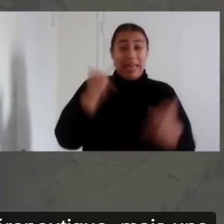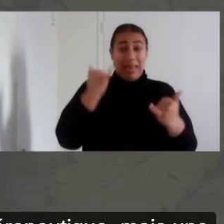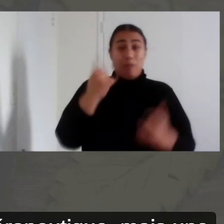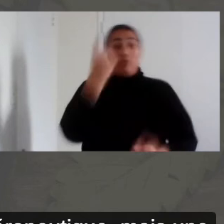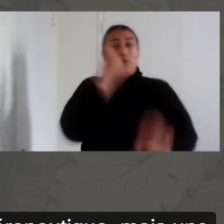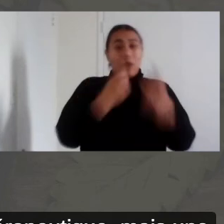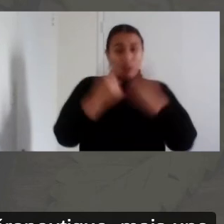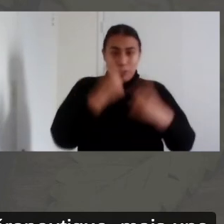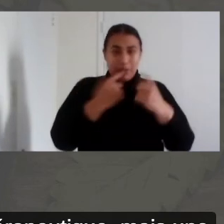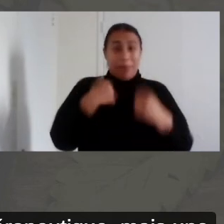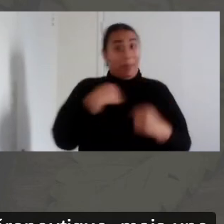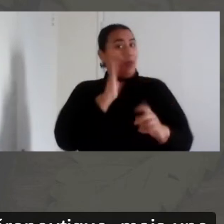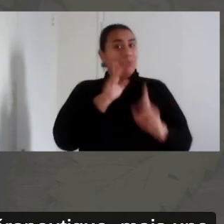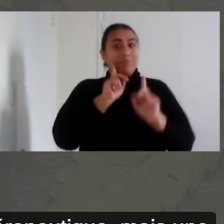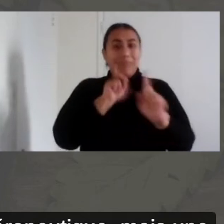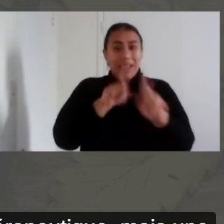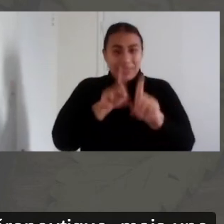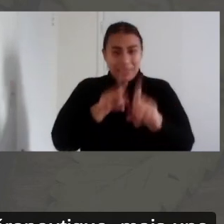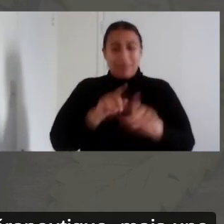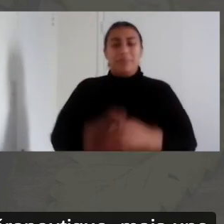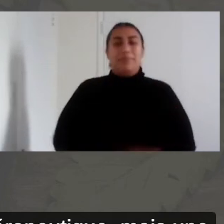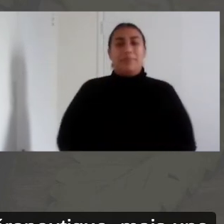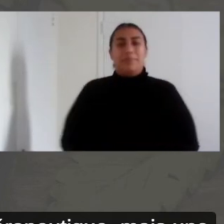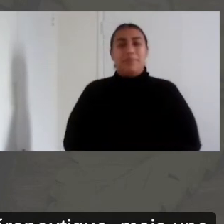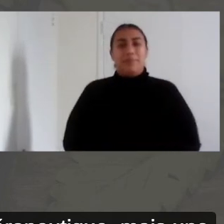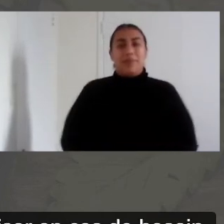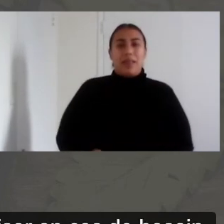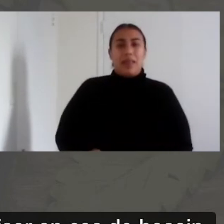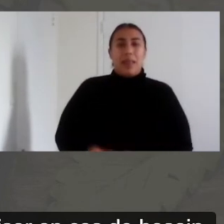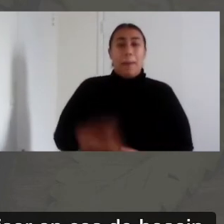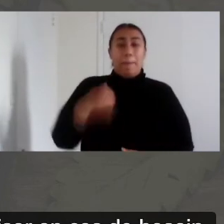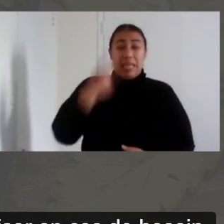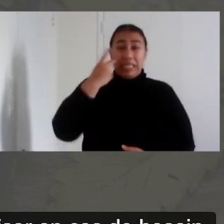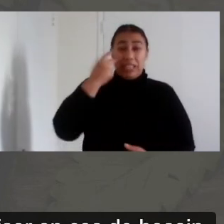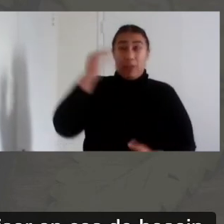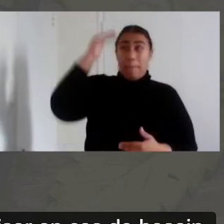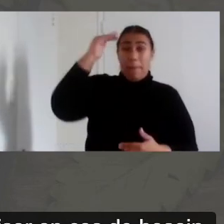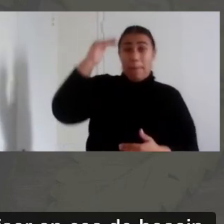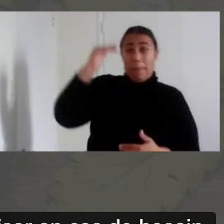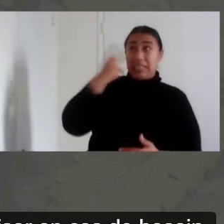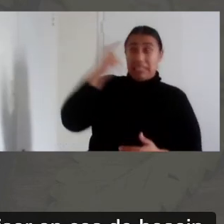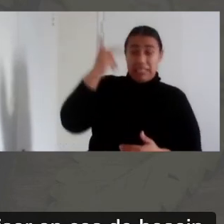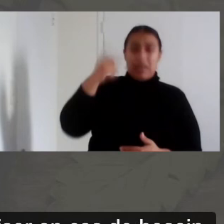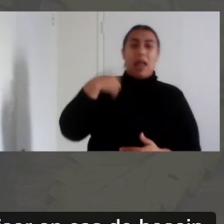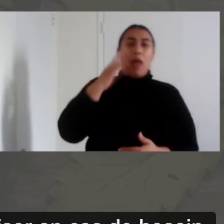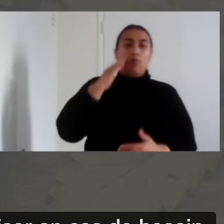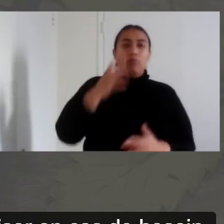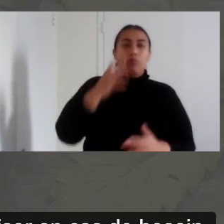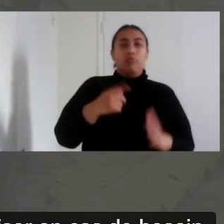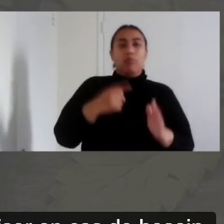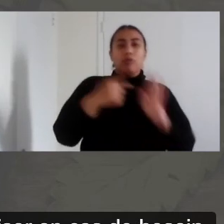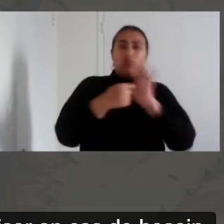find your therapeutic index, but once that is found, you now have that knowledge and you can use that dose anytime you need it, like any other medication